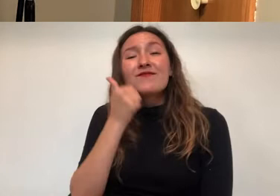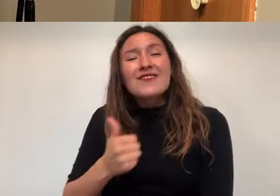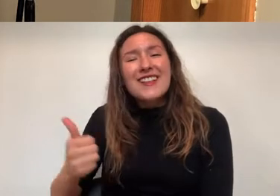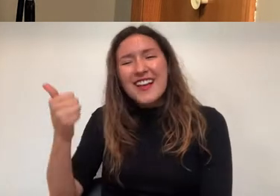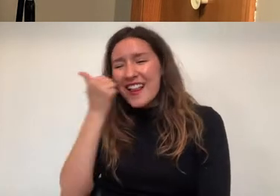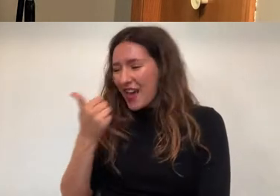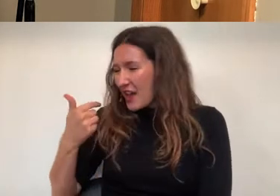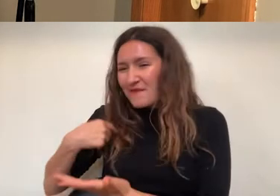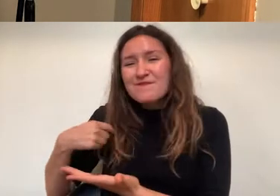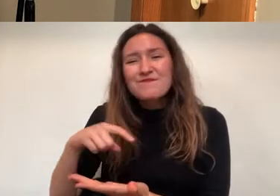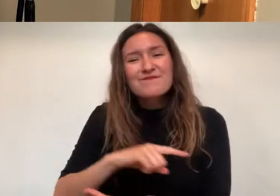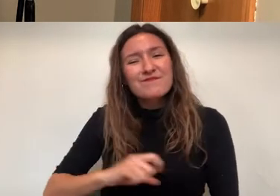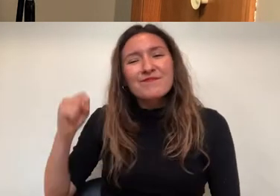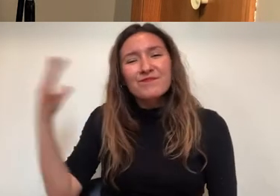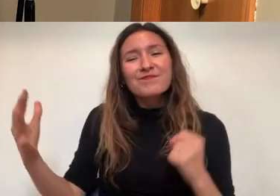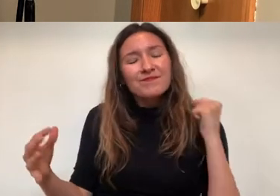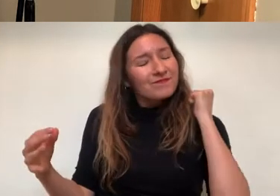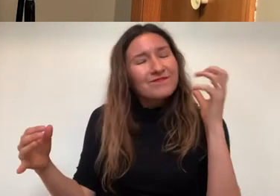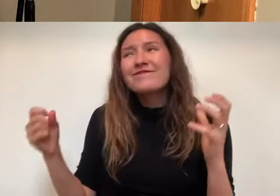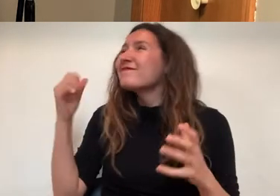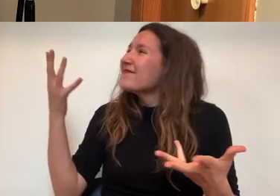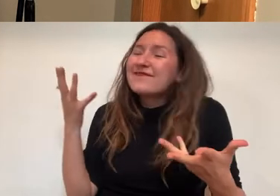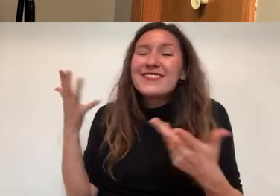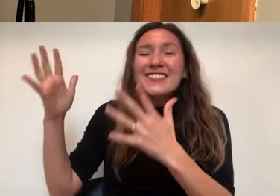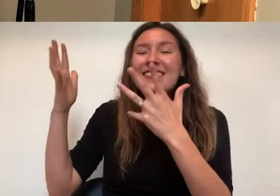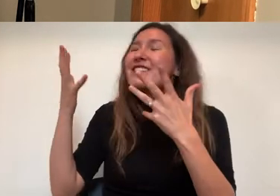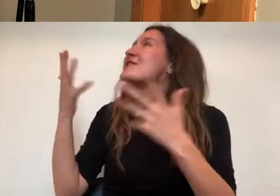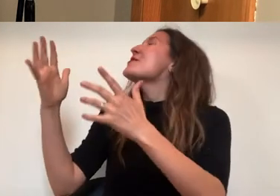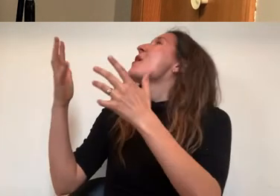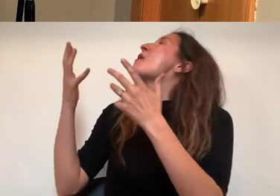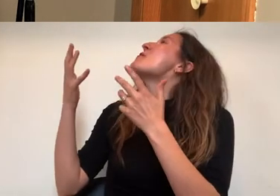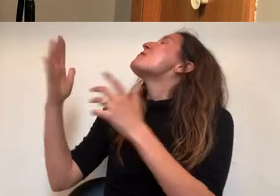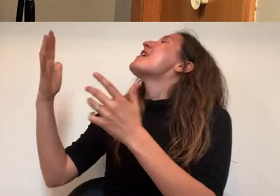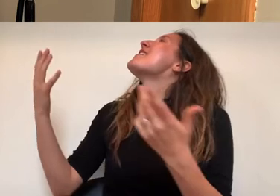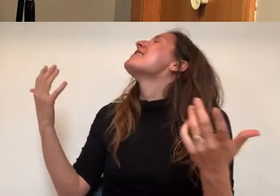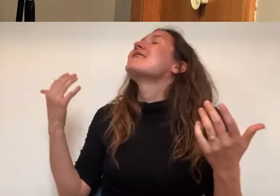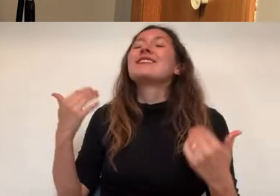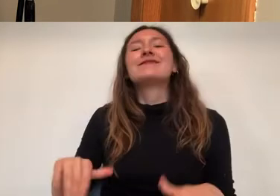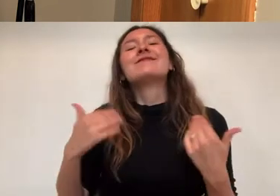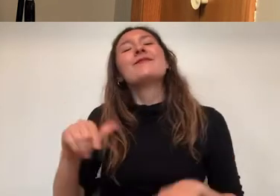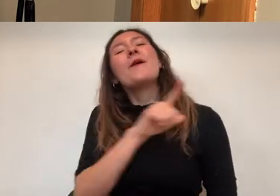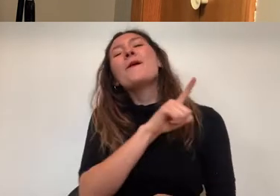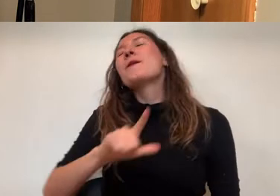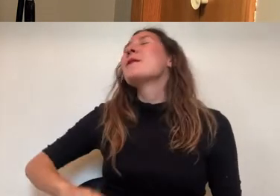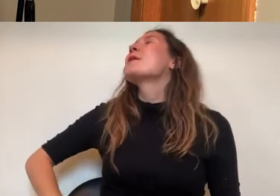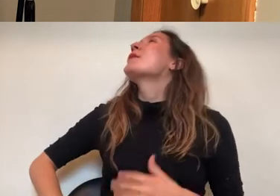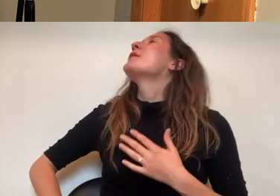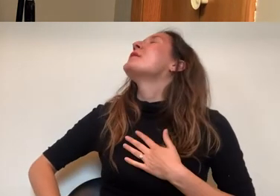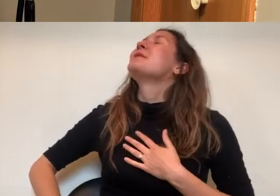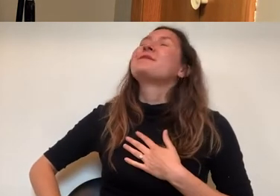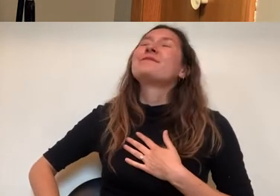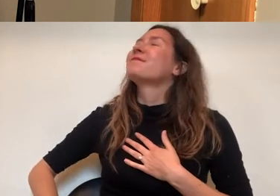forevermore, for endless days. We will sing Your praise,